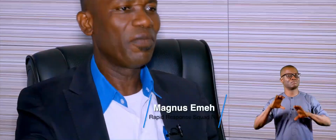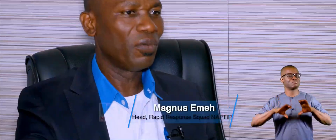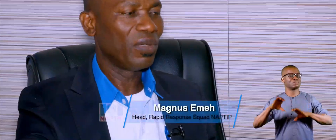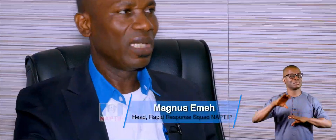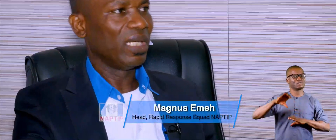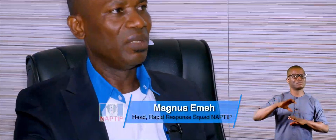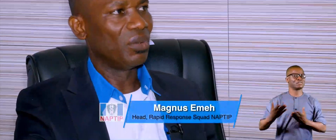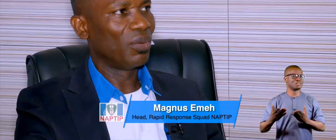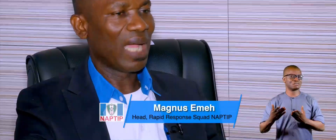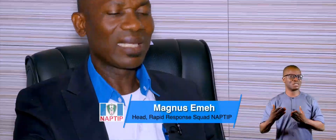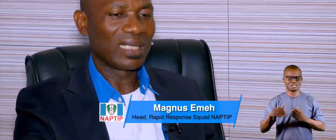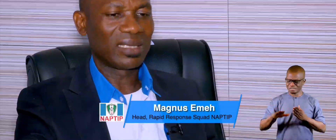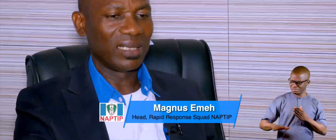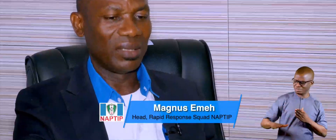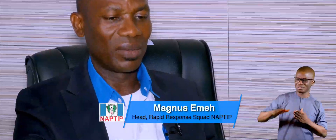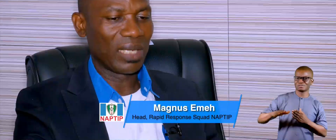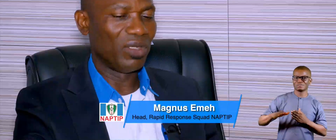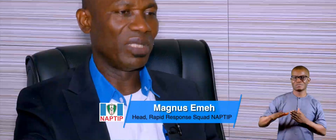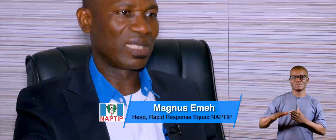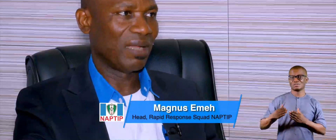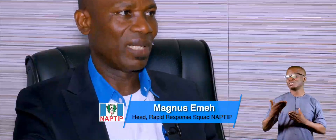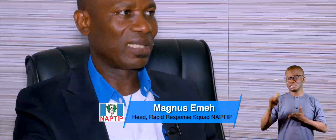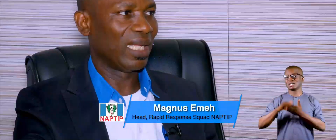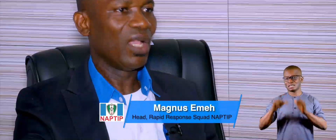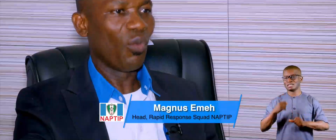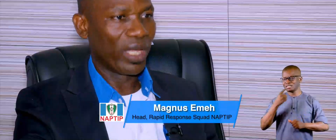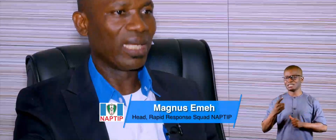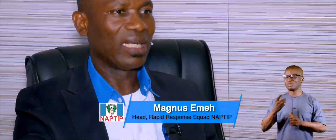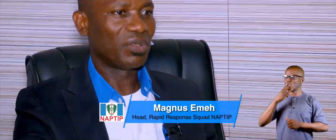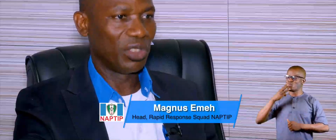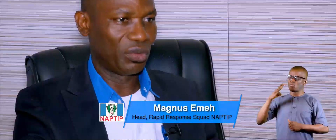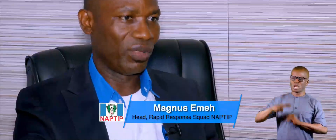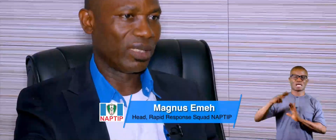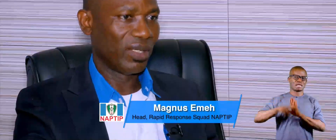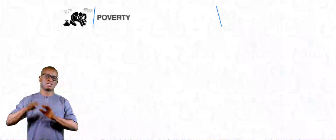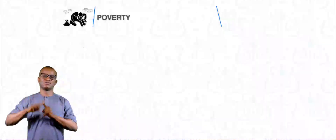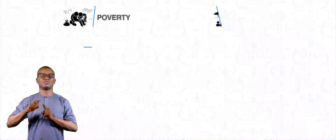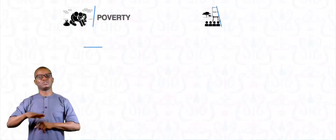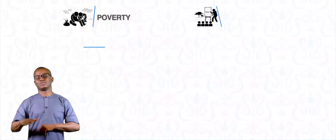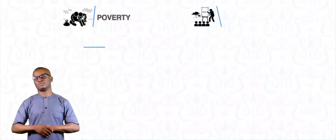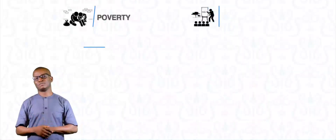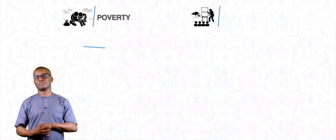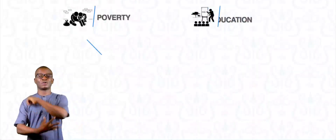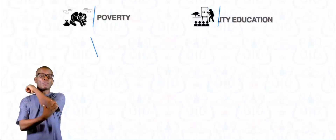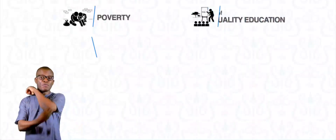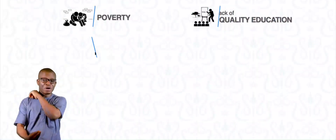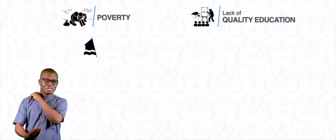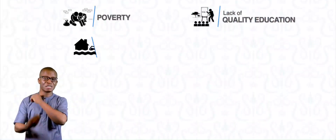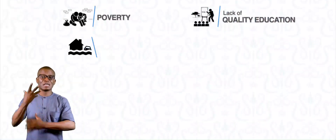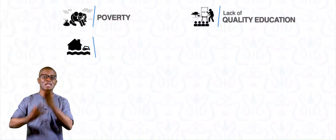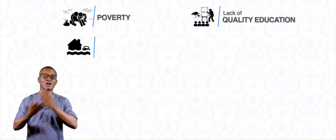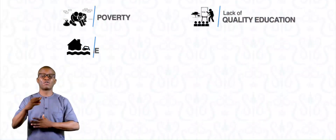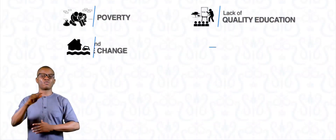an evil, act that can only be described as wickedness to the children. Poverty, lack of